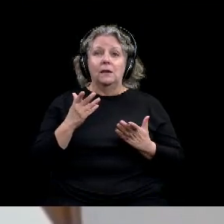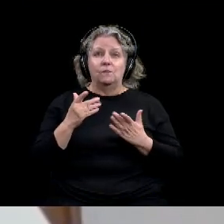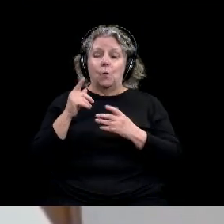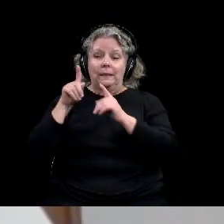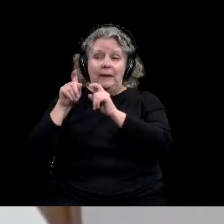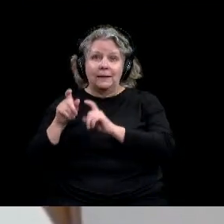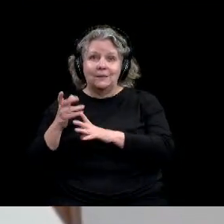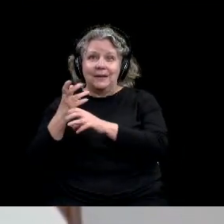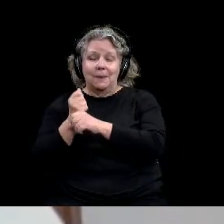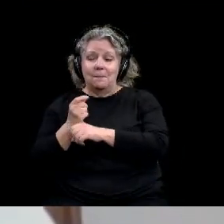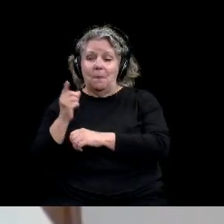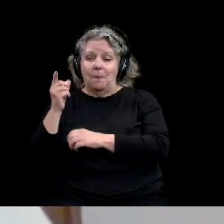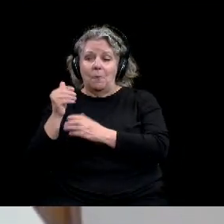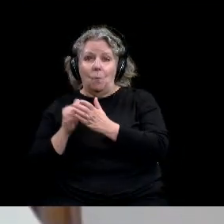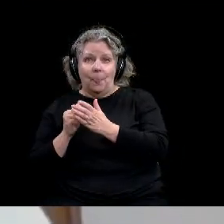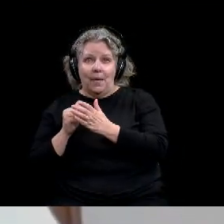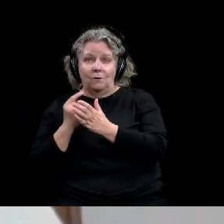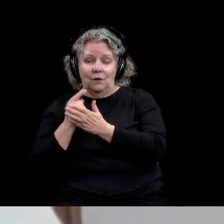that it's